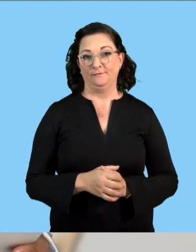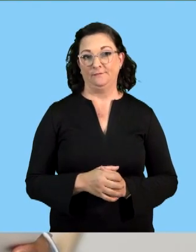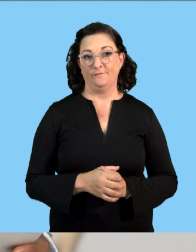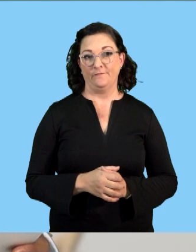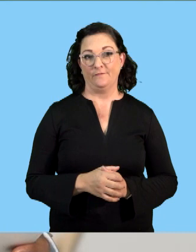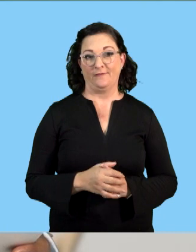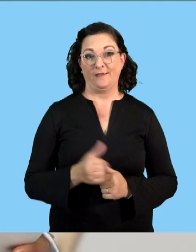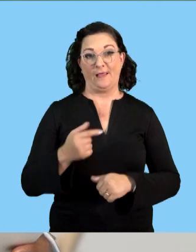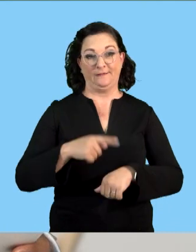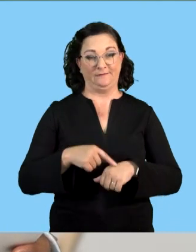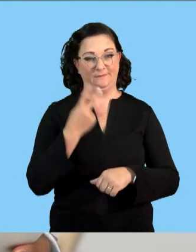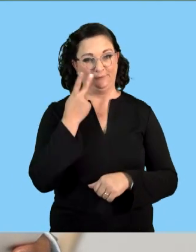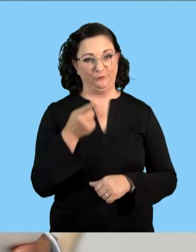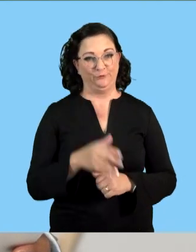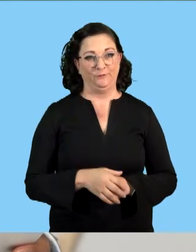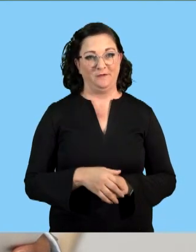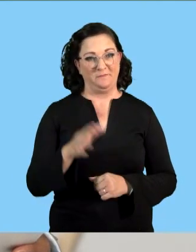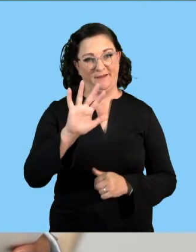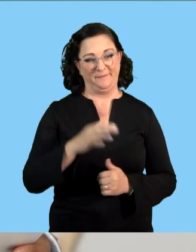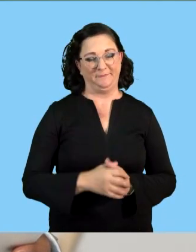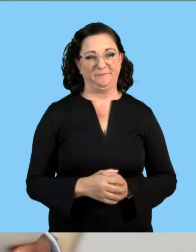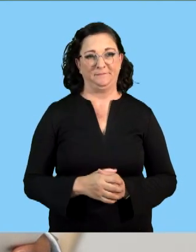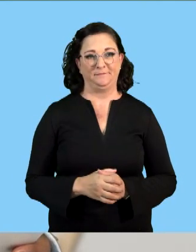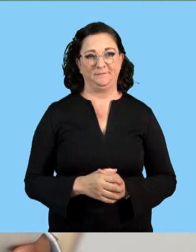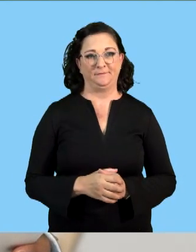lesson. Till we see you next time,